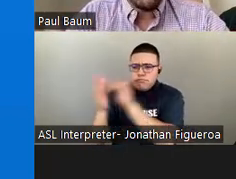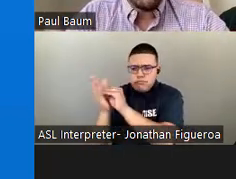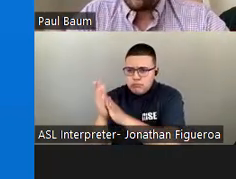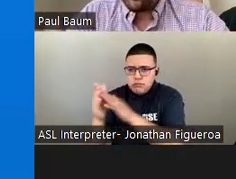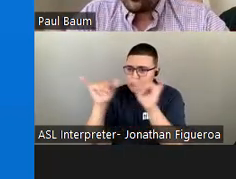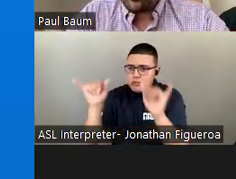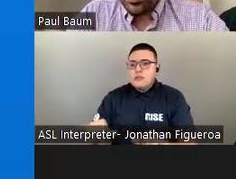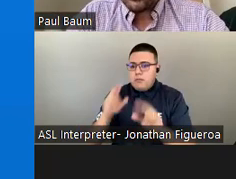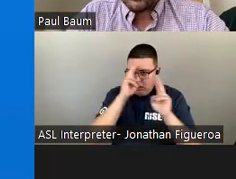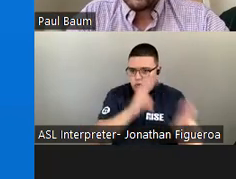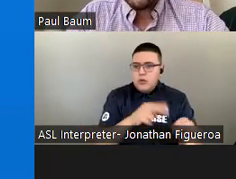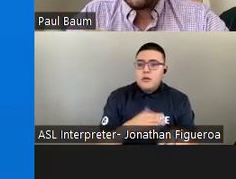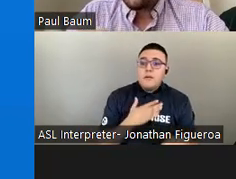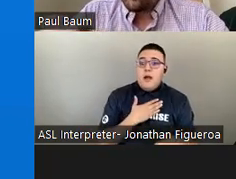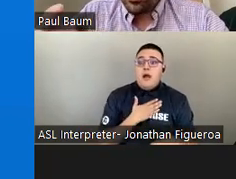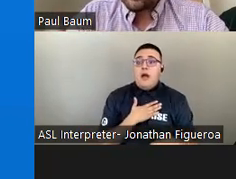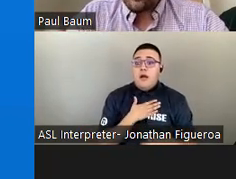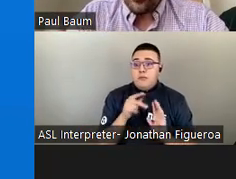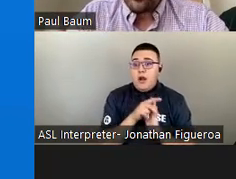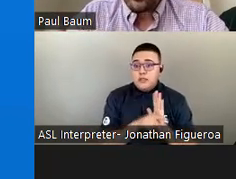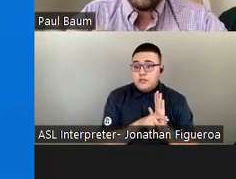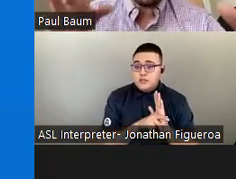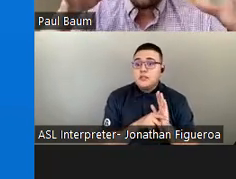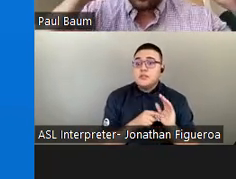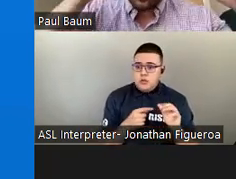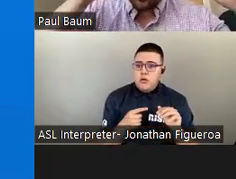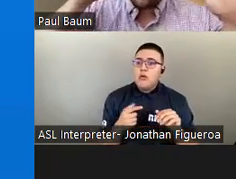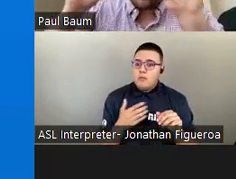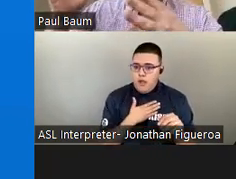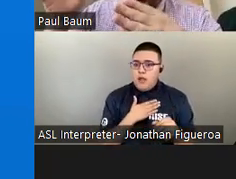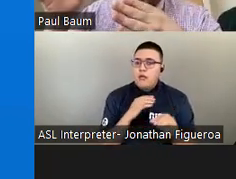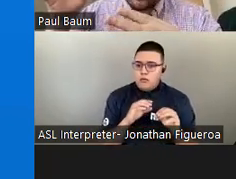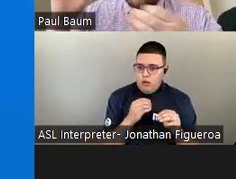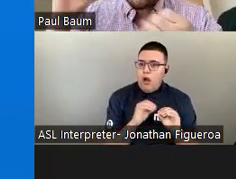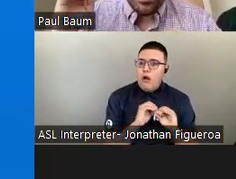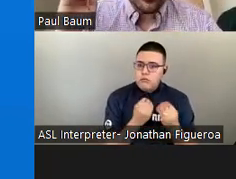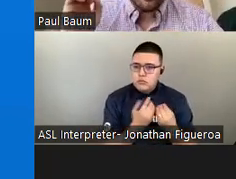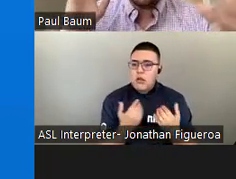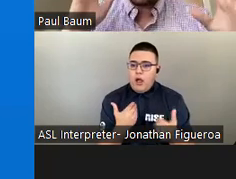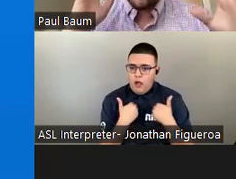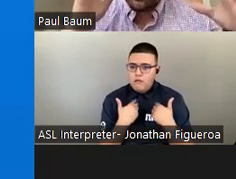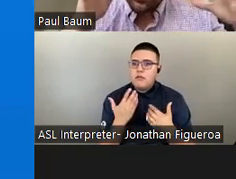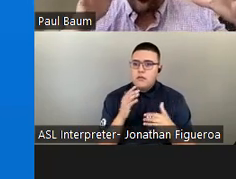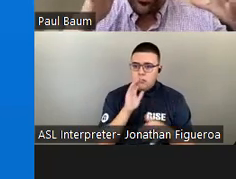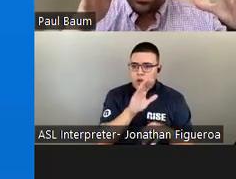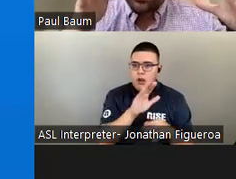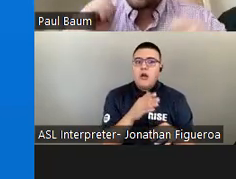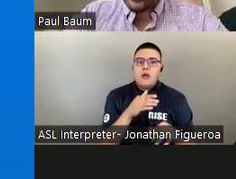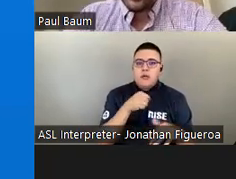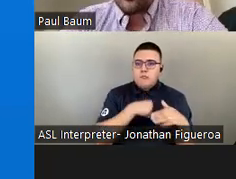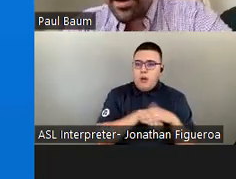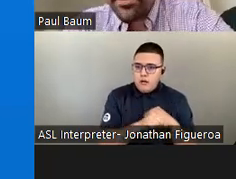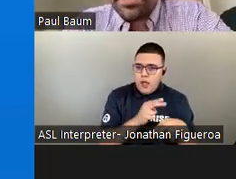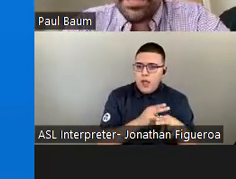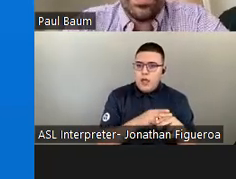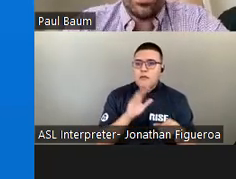my practices, we also have that too. There's the name and in the parentheses, their dead name. And so everybody sees that